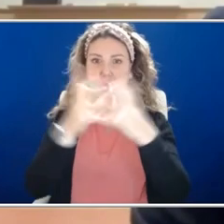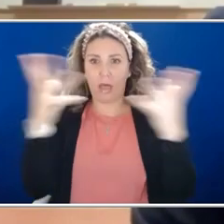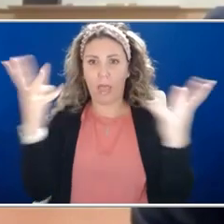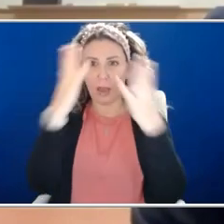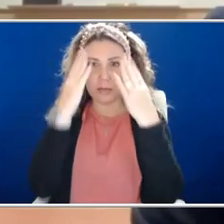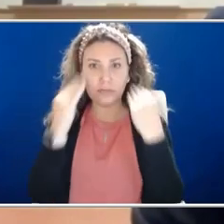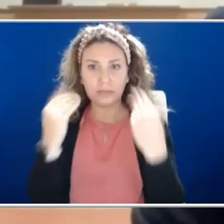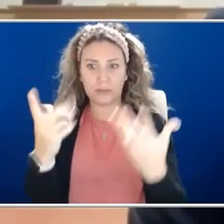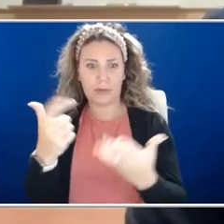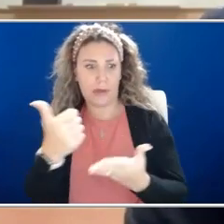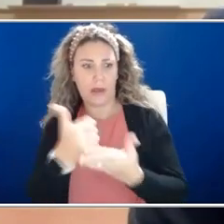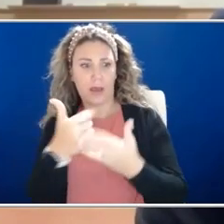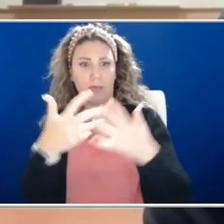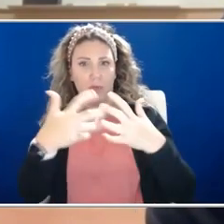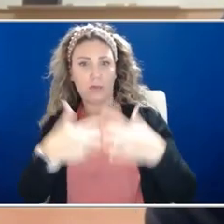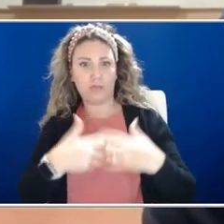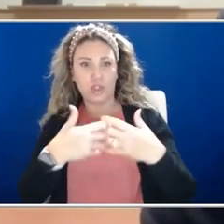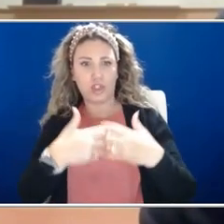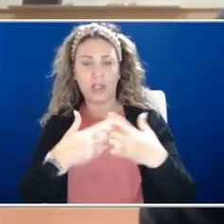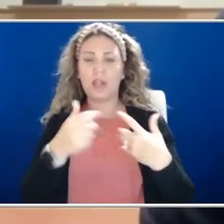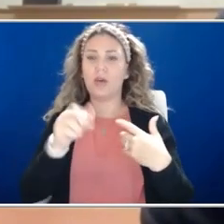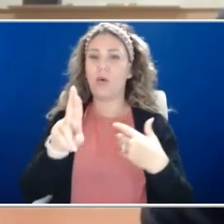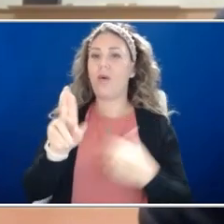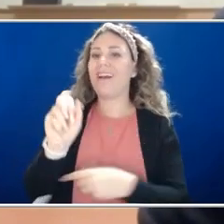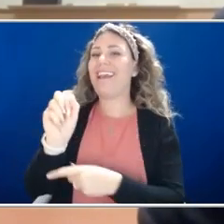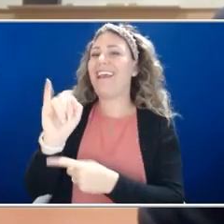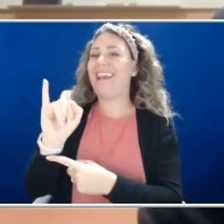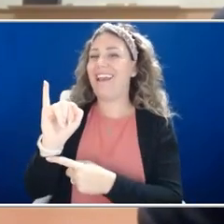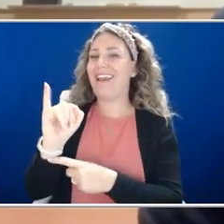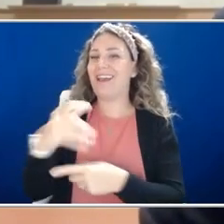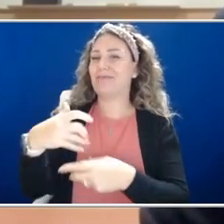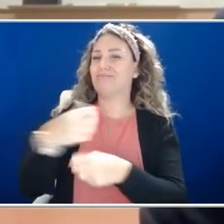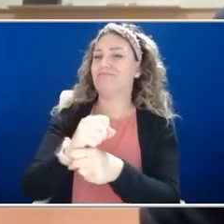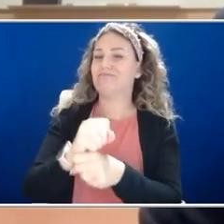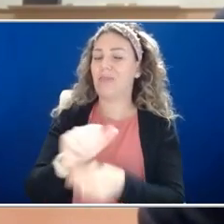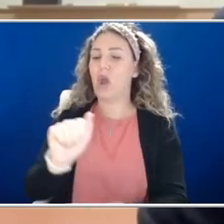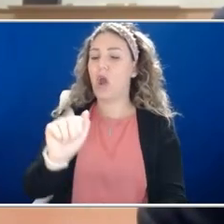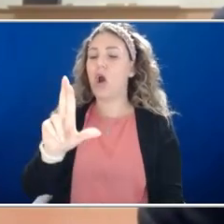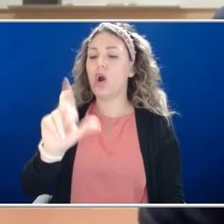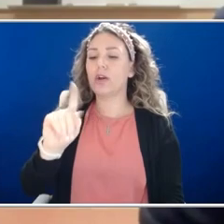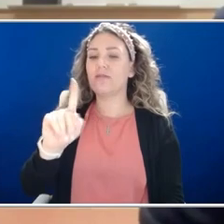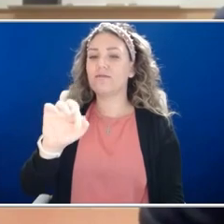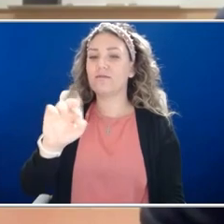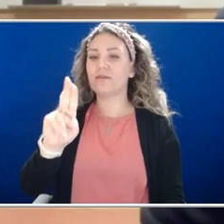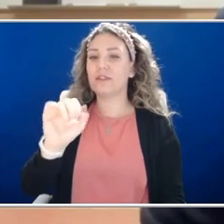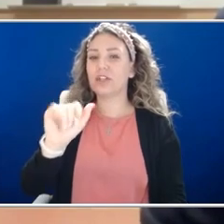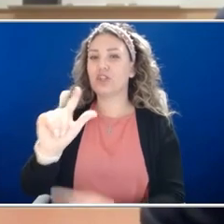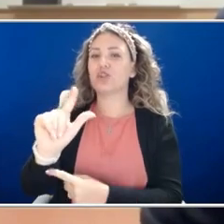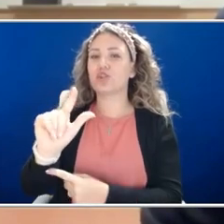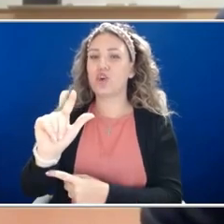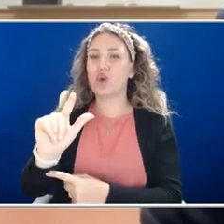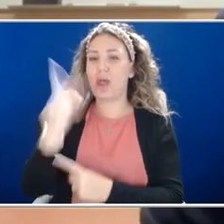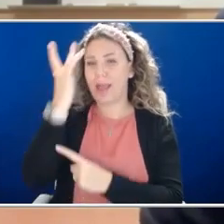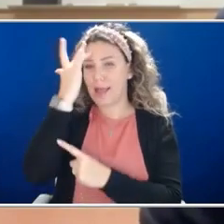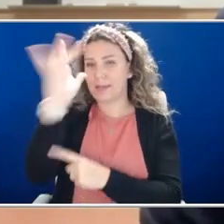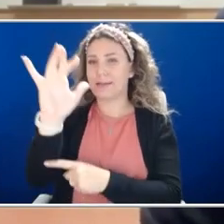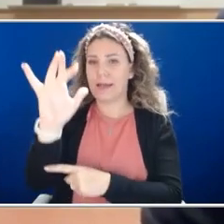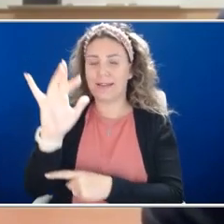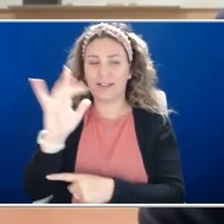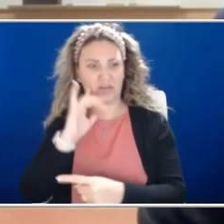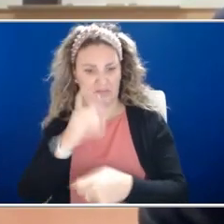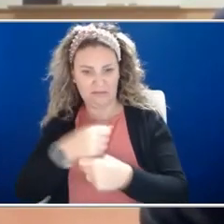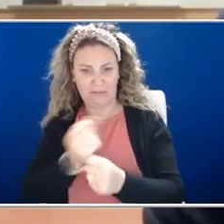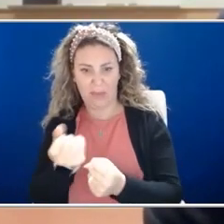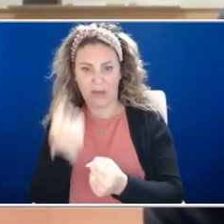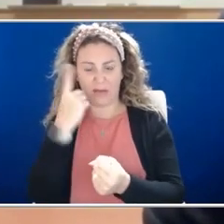of machines, or commonly known as AI, artificial intelligence, to be able to make really sense of that dumb and static data into